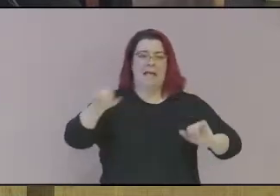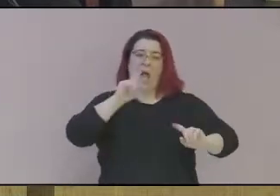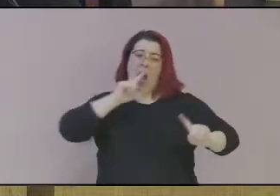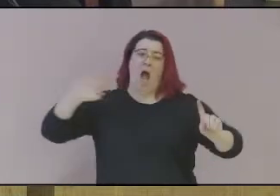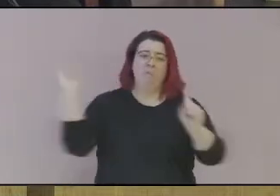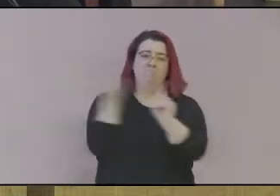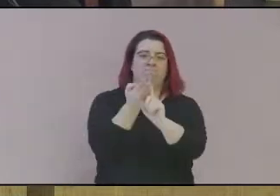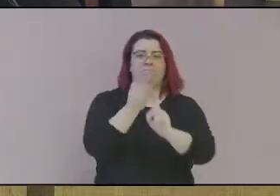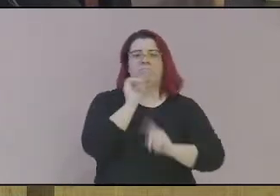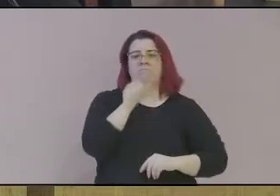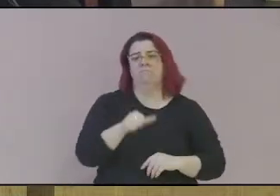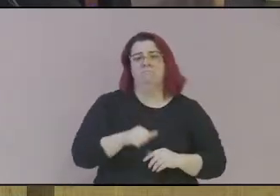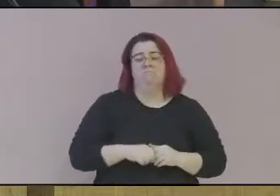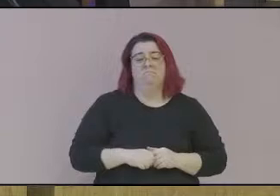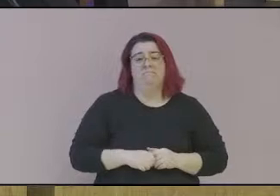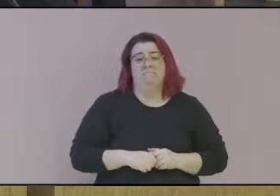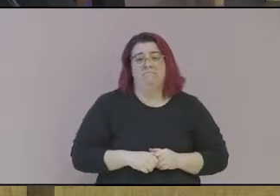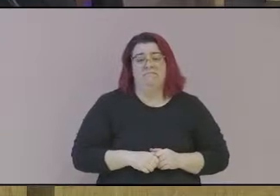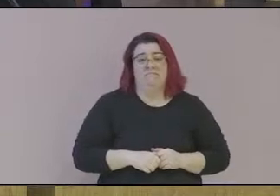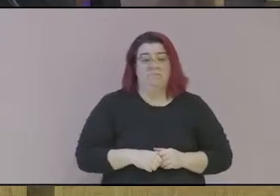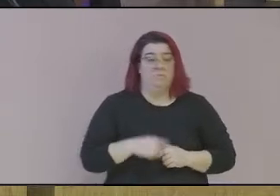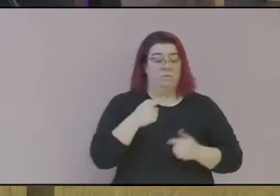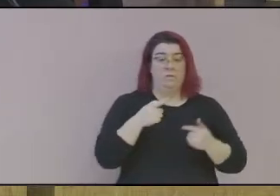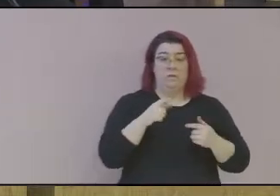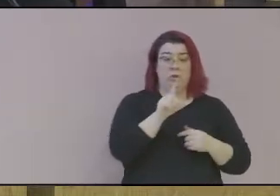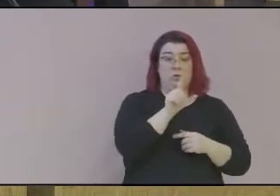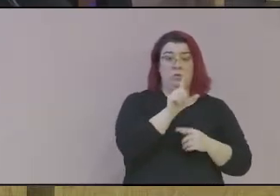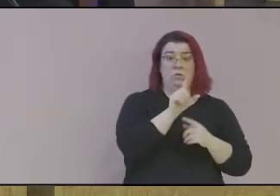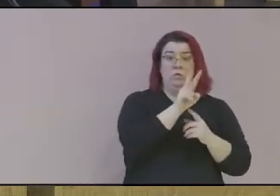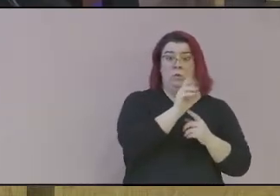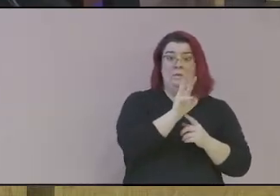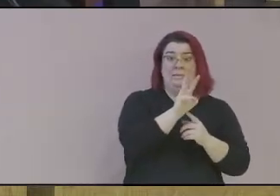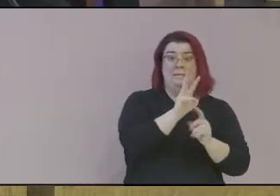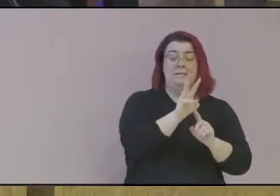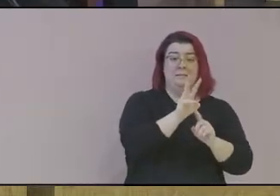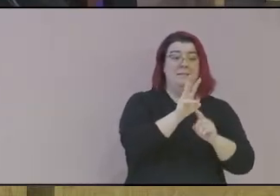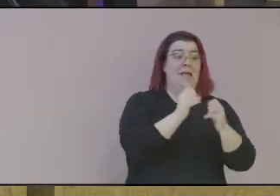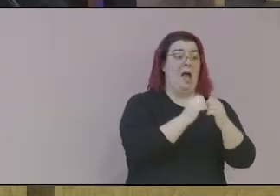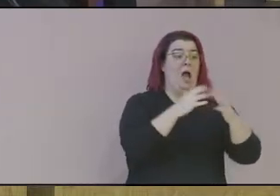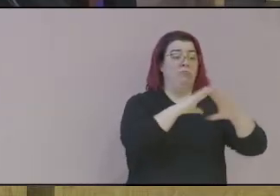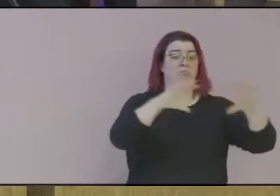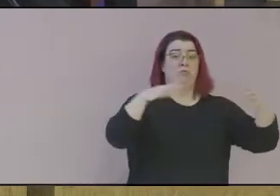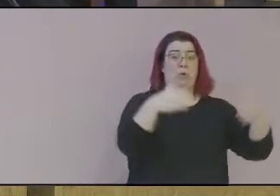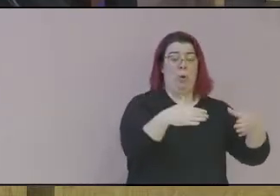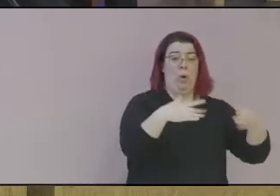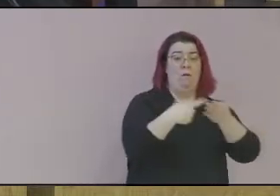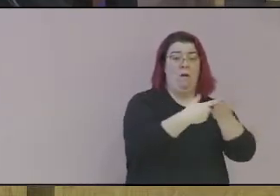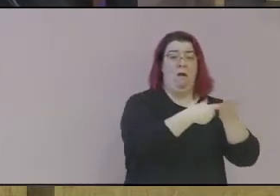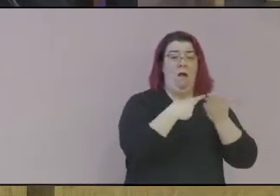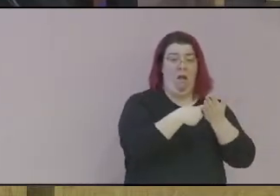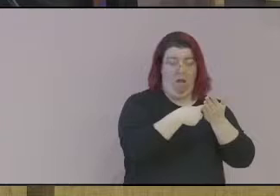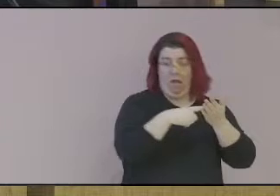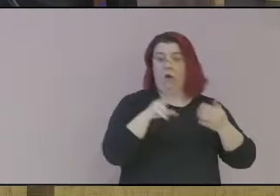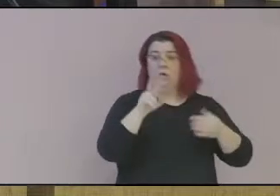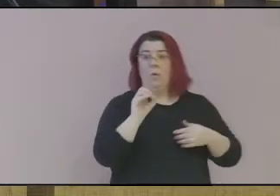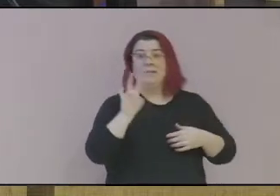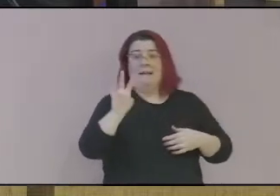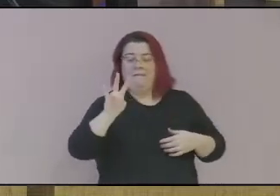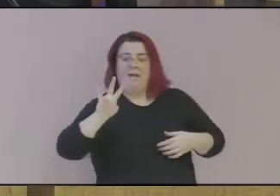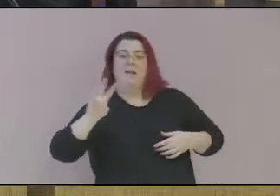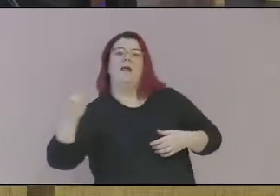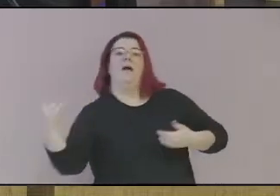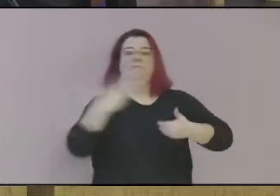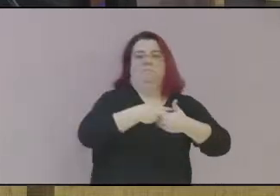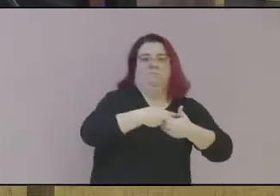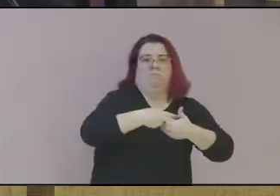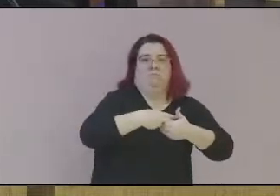in 2007, a year into the deliberations that had already been ongoing. She has since passed away, so I